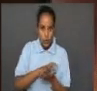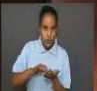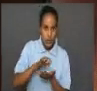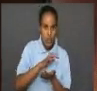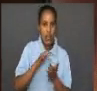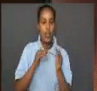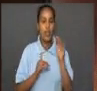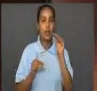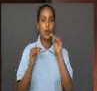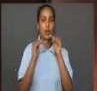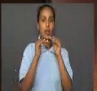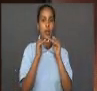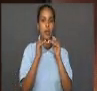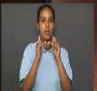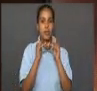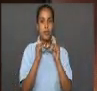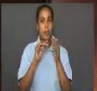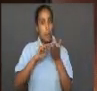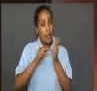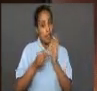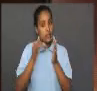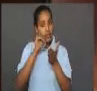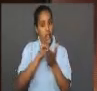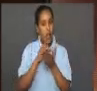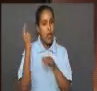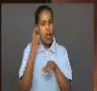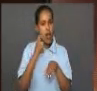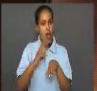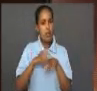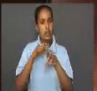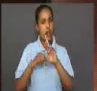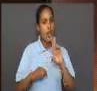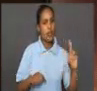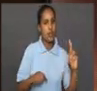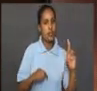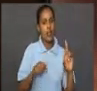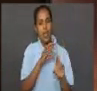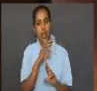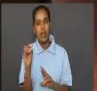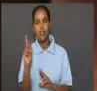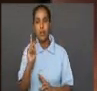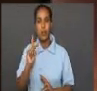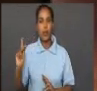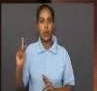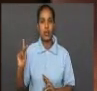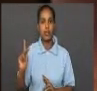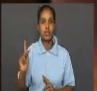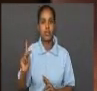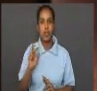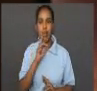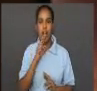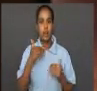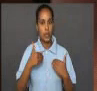Homogeneous equilibrium means that all the reactants and the products